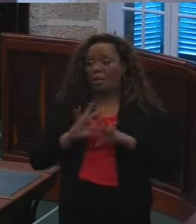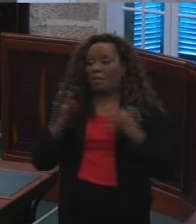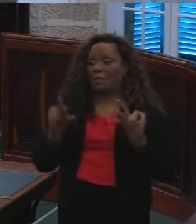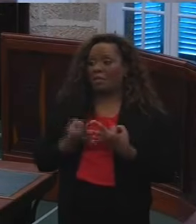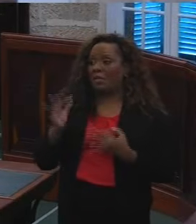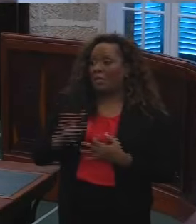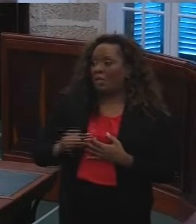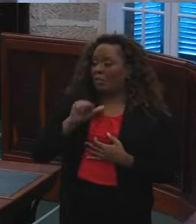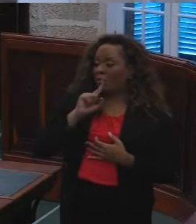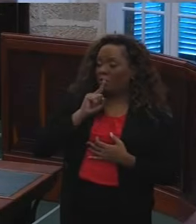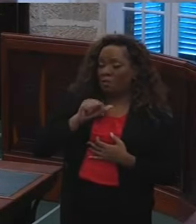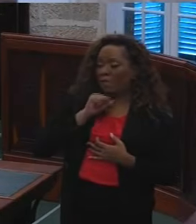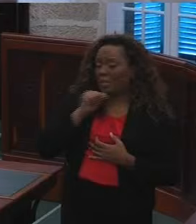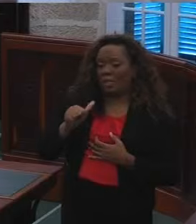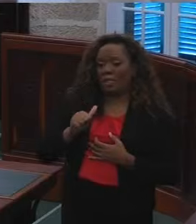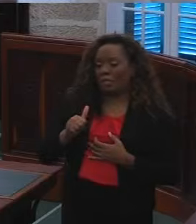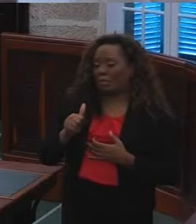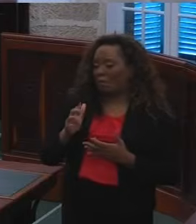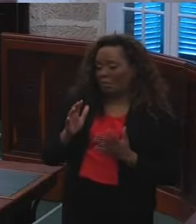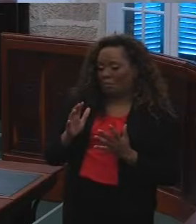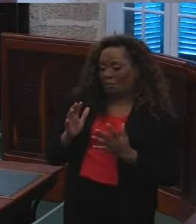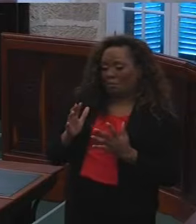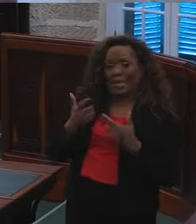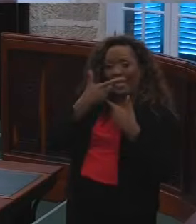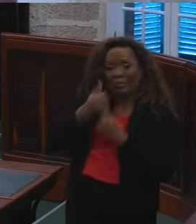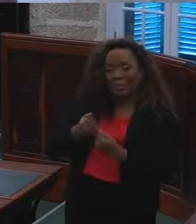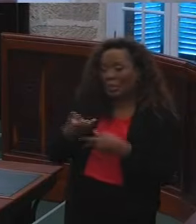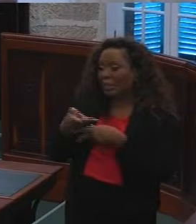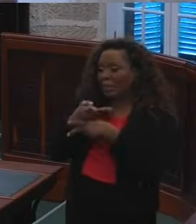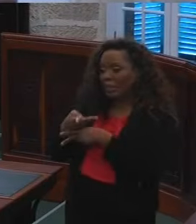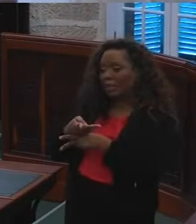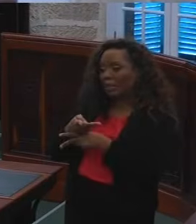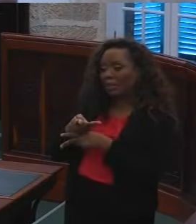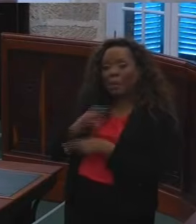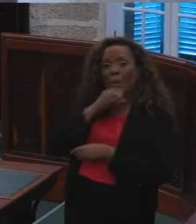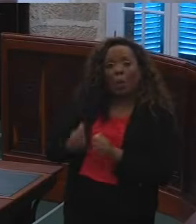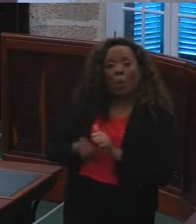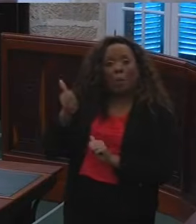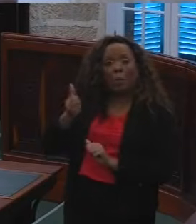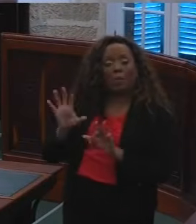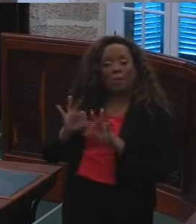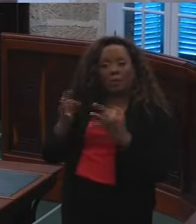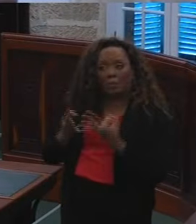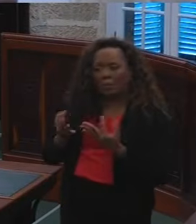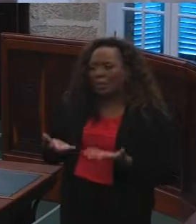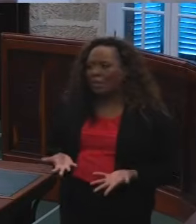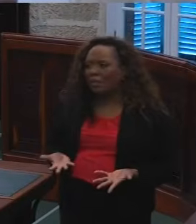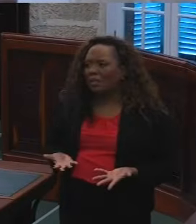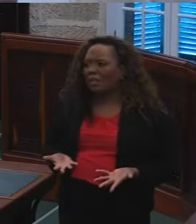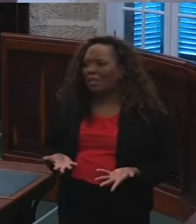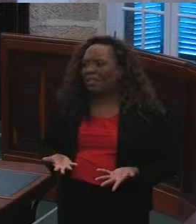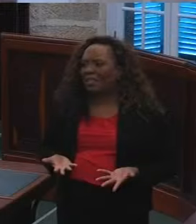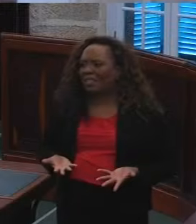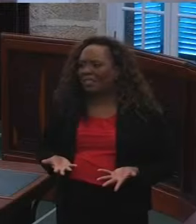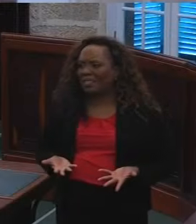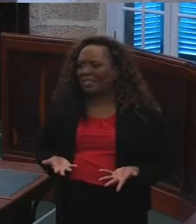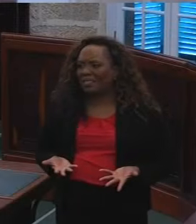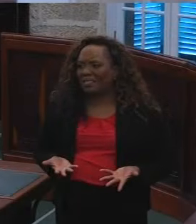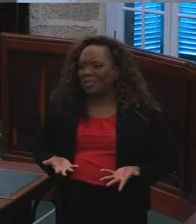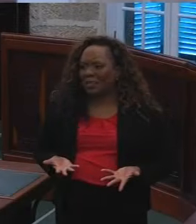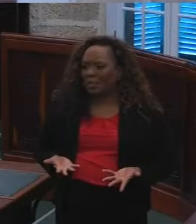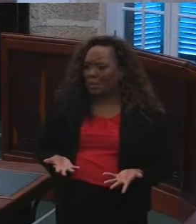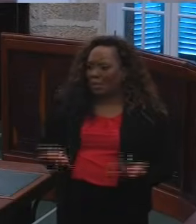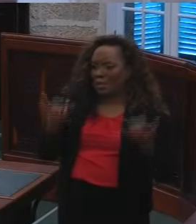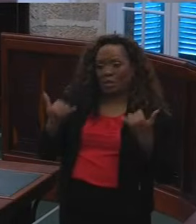it's unfortunate that we are at this juncture today in our parliamentary life, over 300 years, where we are